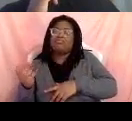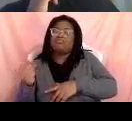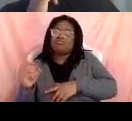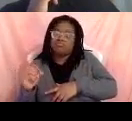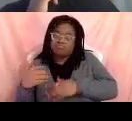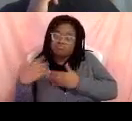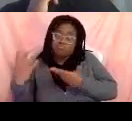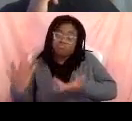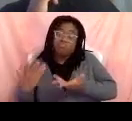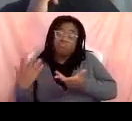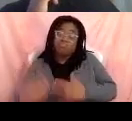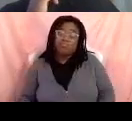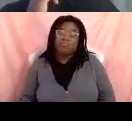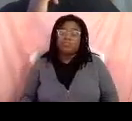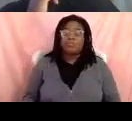are.